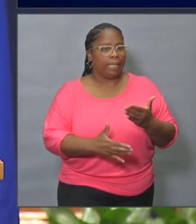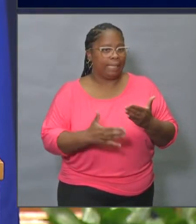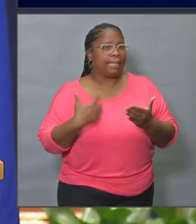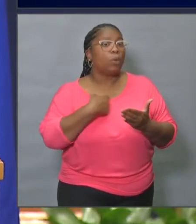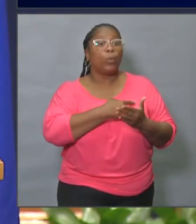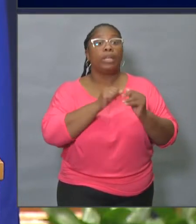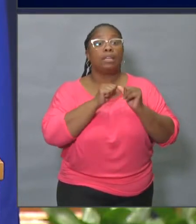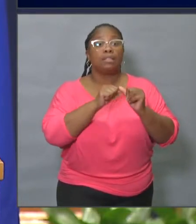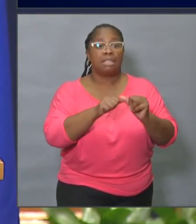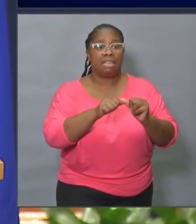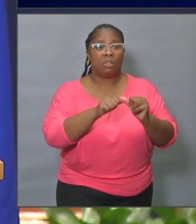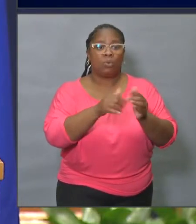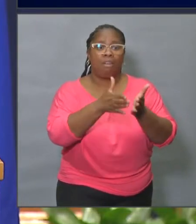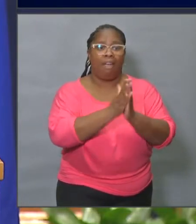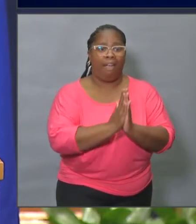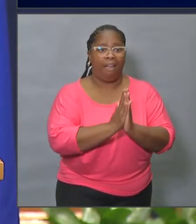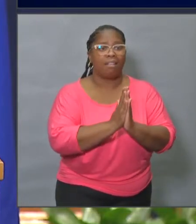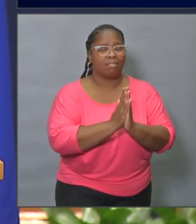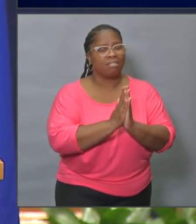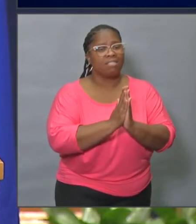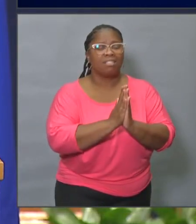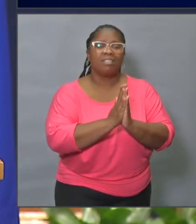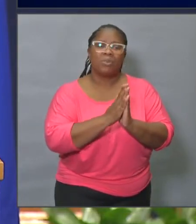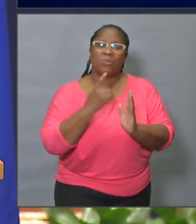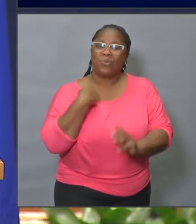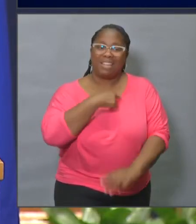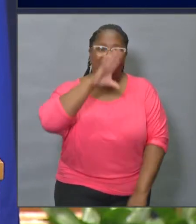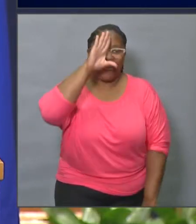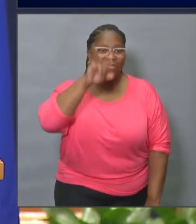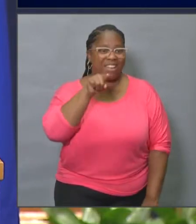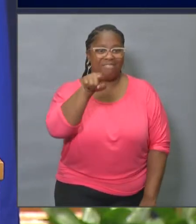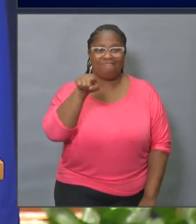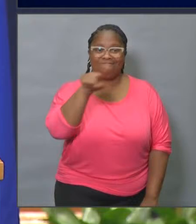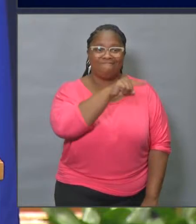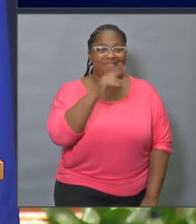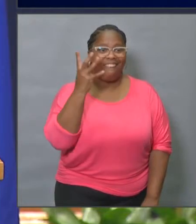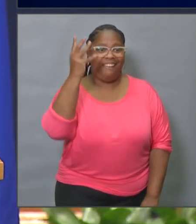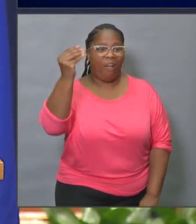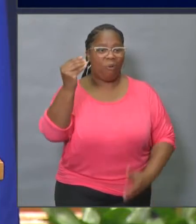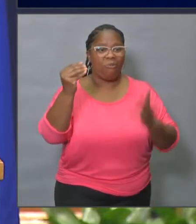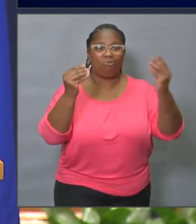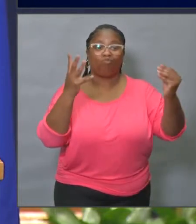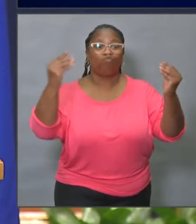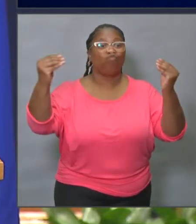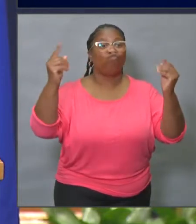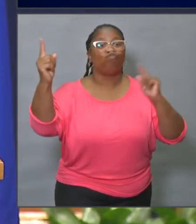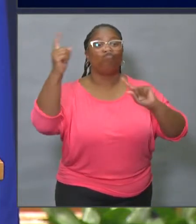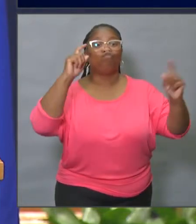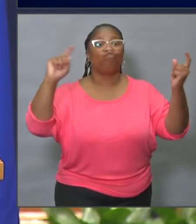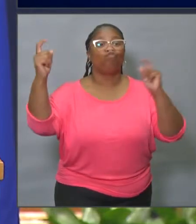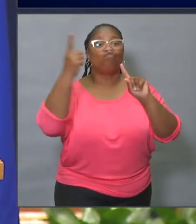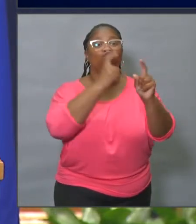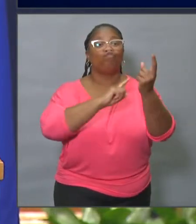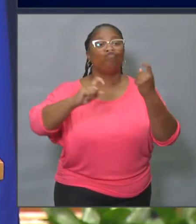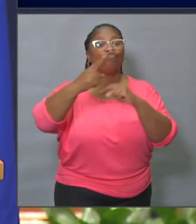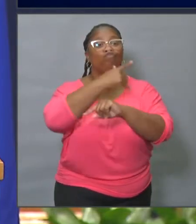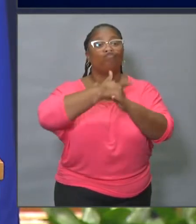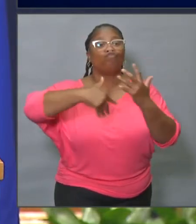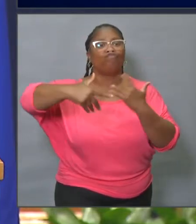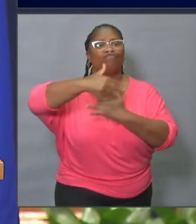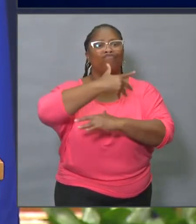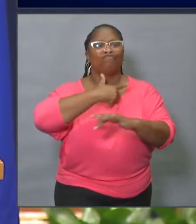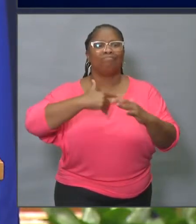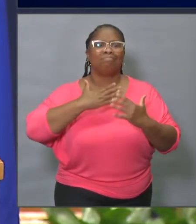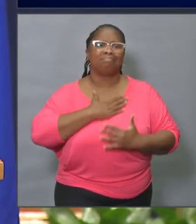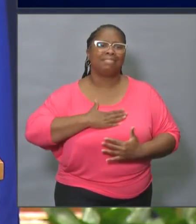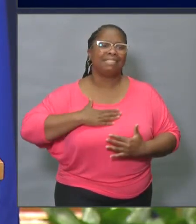of everyone, since you are out and about more, that you please take this as an opportunity to respect